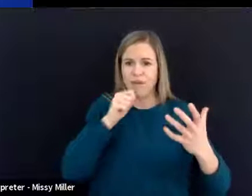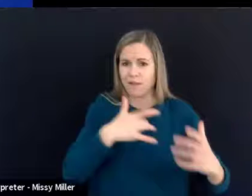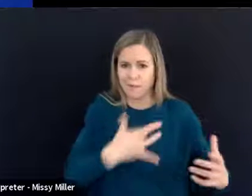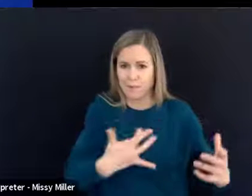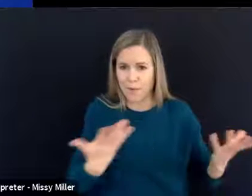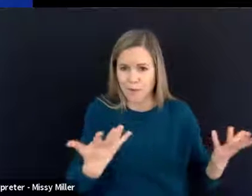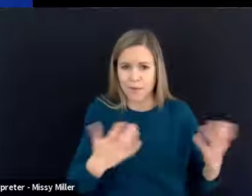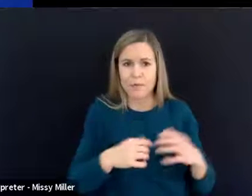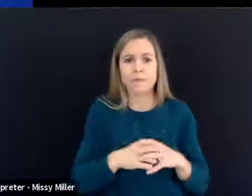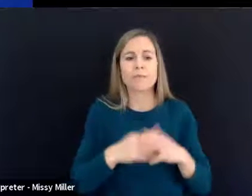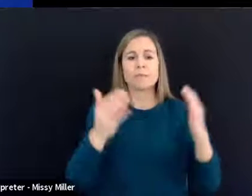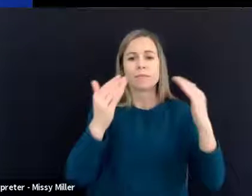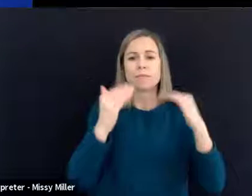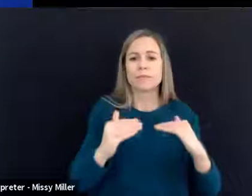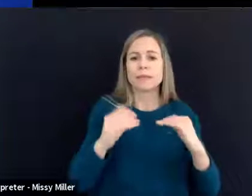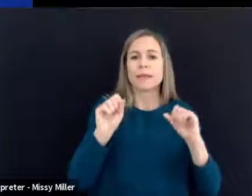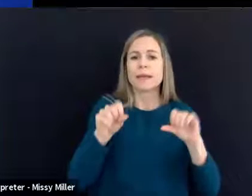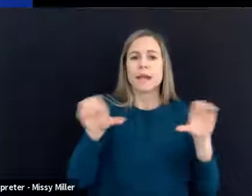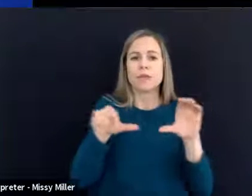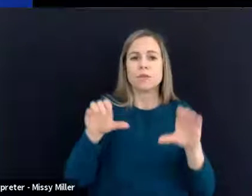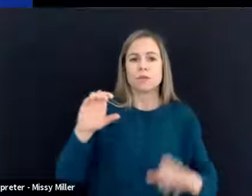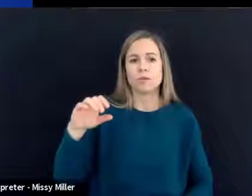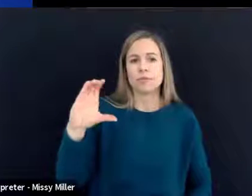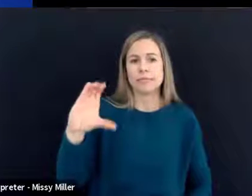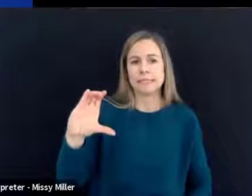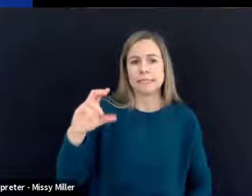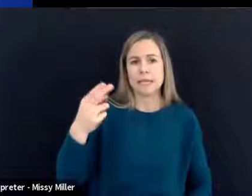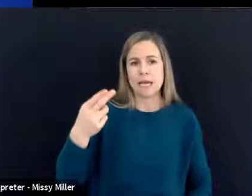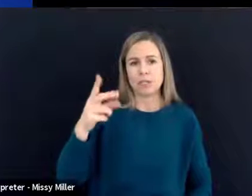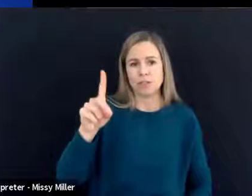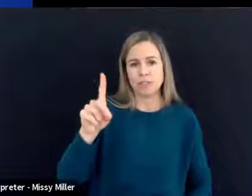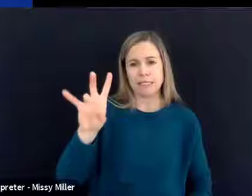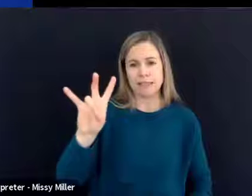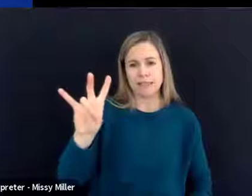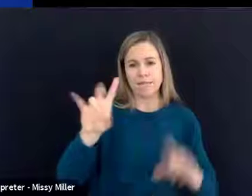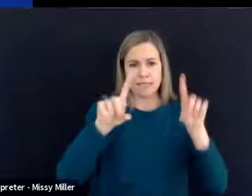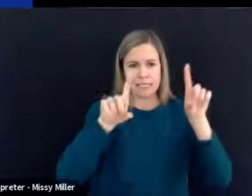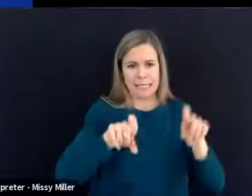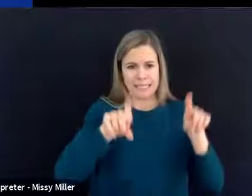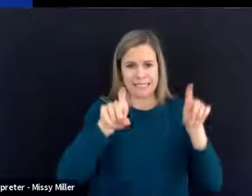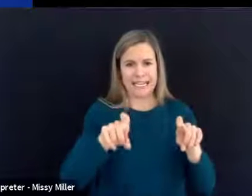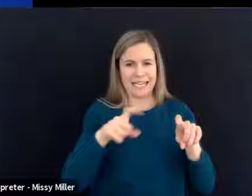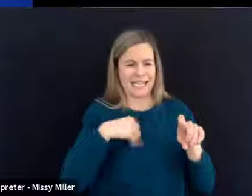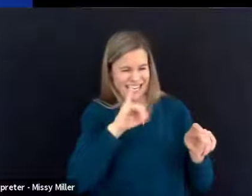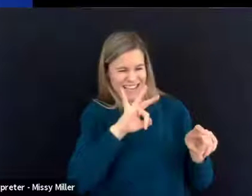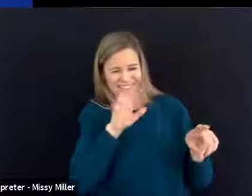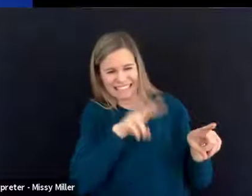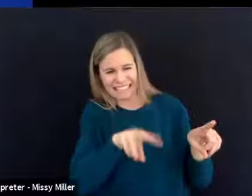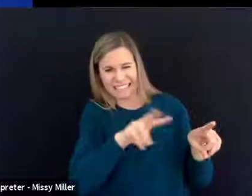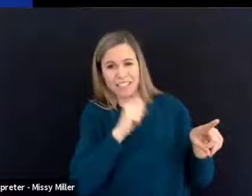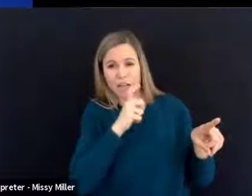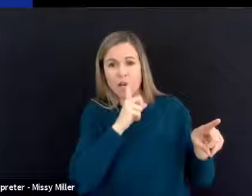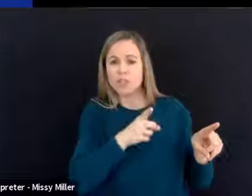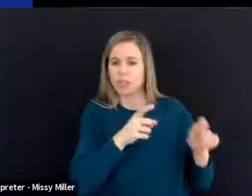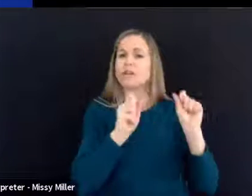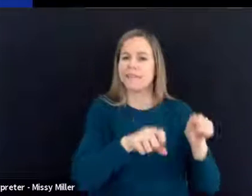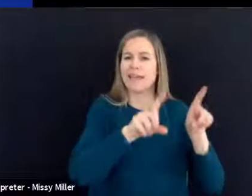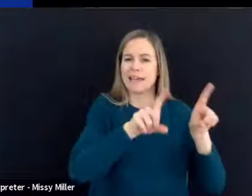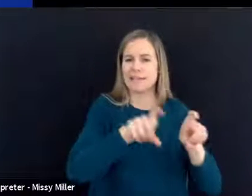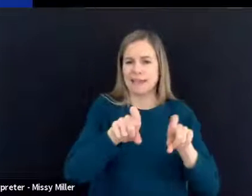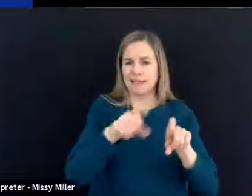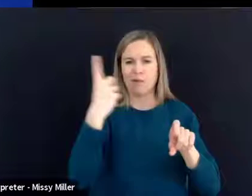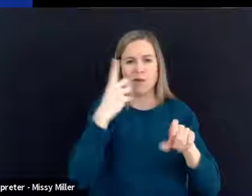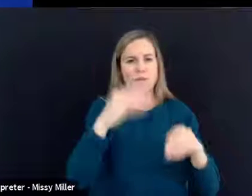CHD7 testing that can occur, and it's especially helpful in less clear cases, but it's always